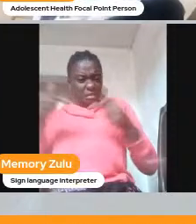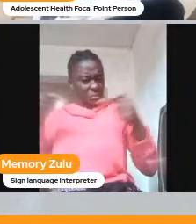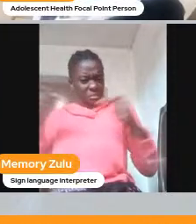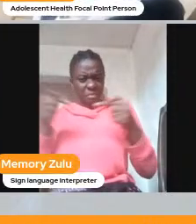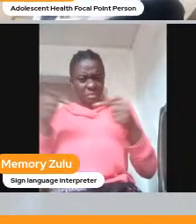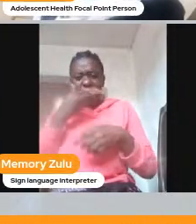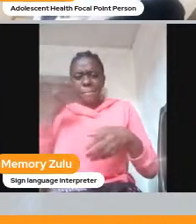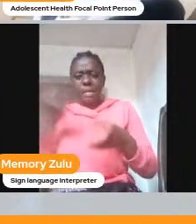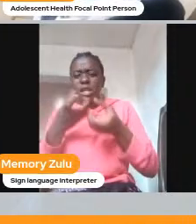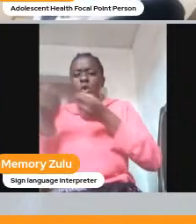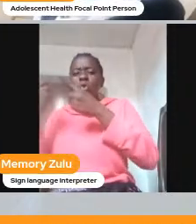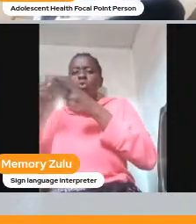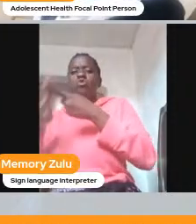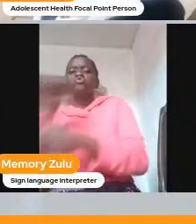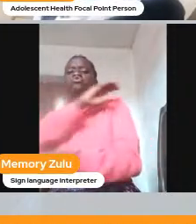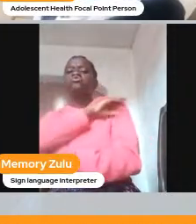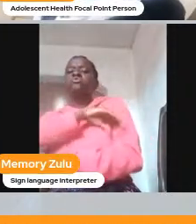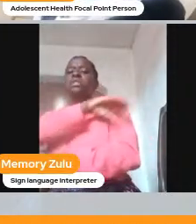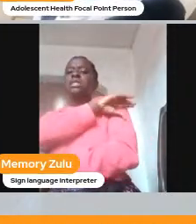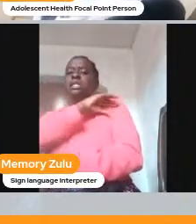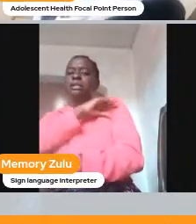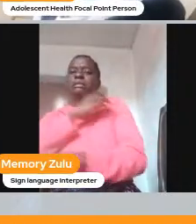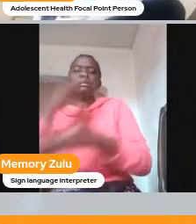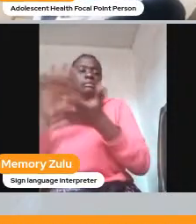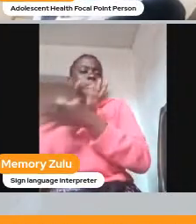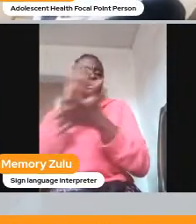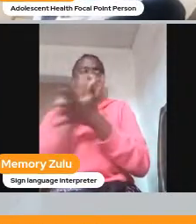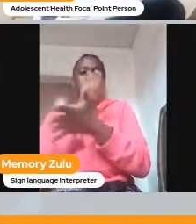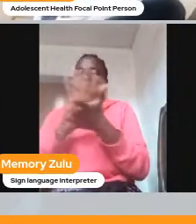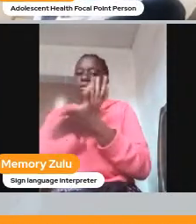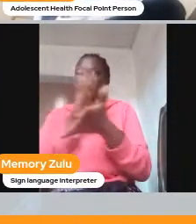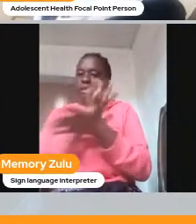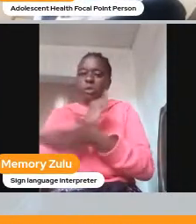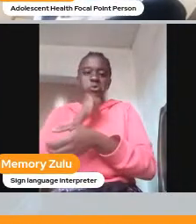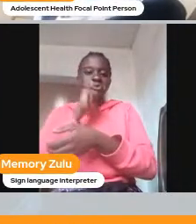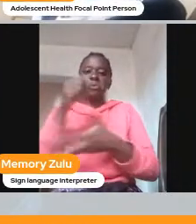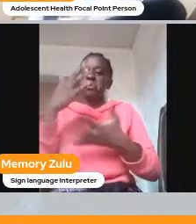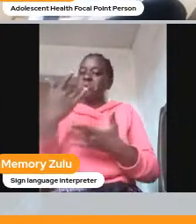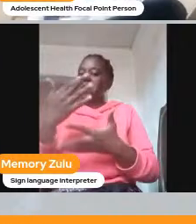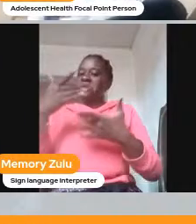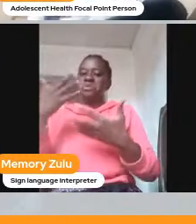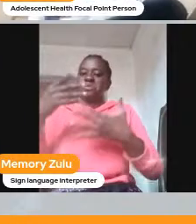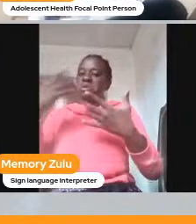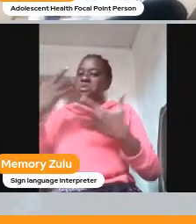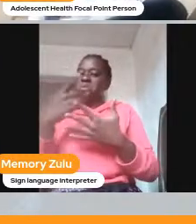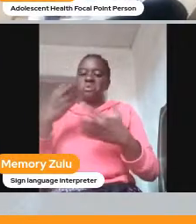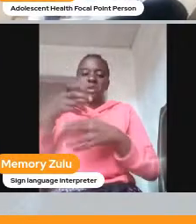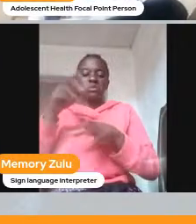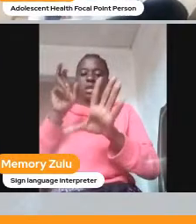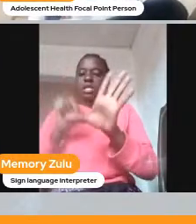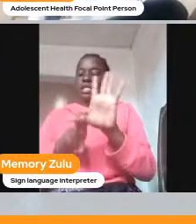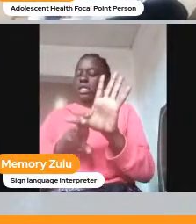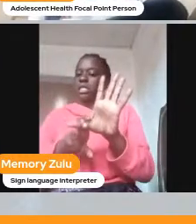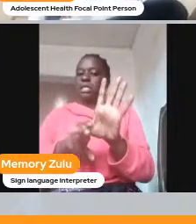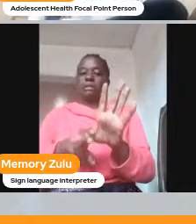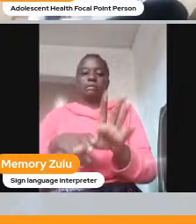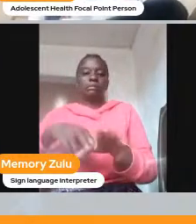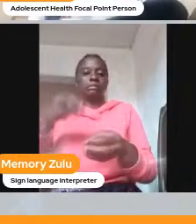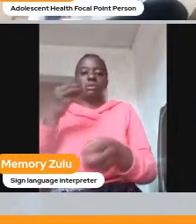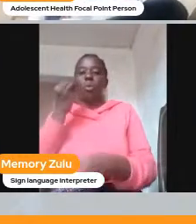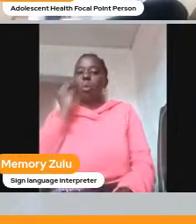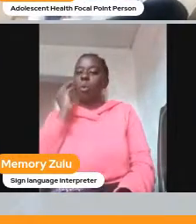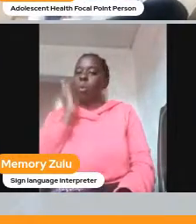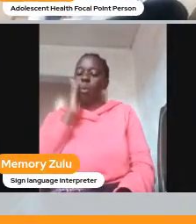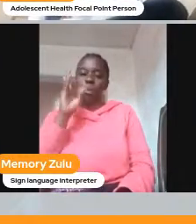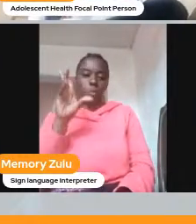will be very stubborn. And in this stage, you find that most of the vital organs, such as the heart, the brain,